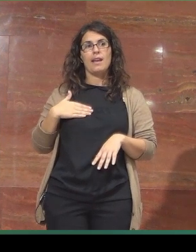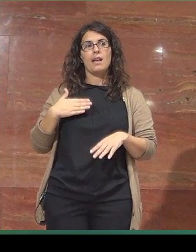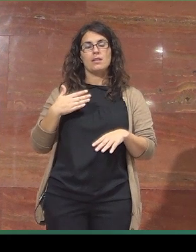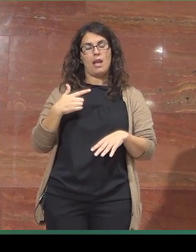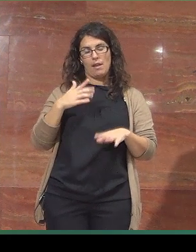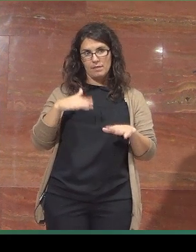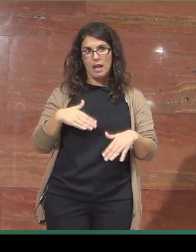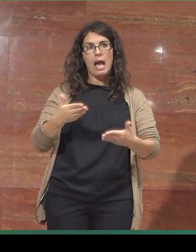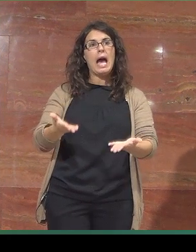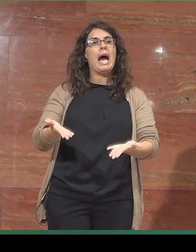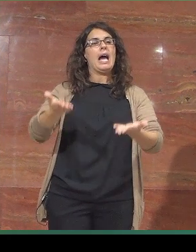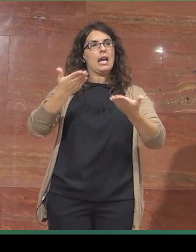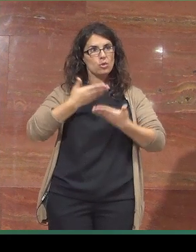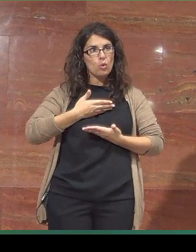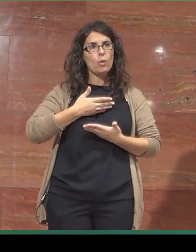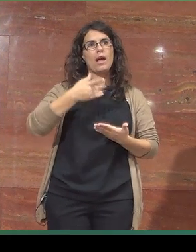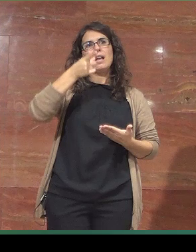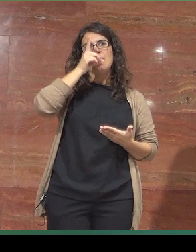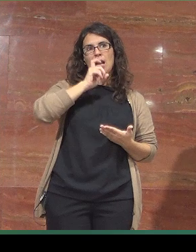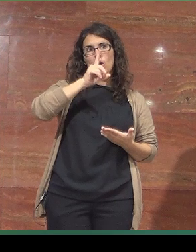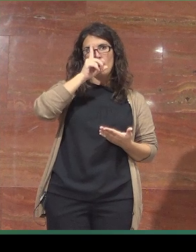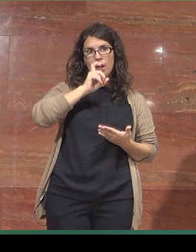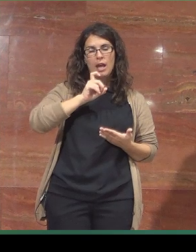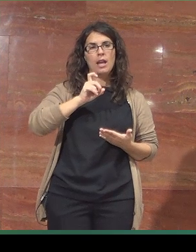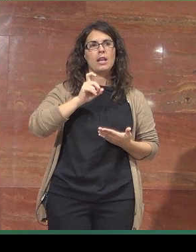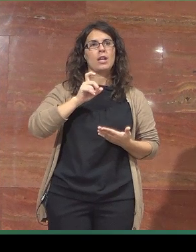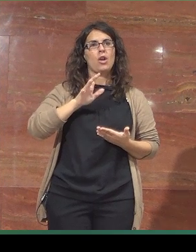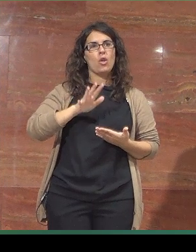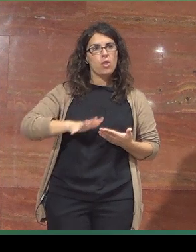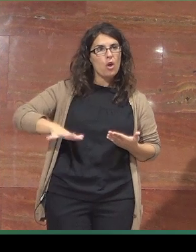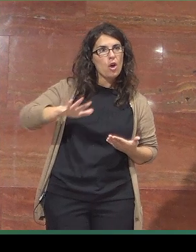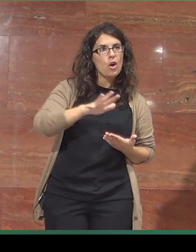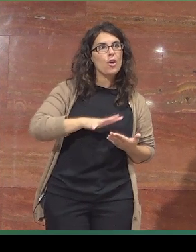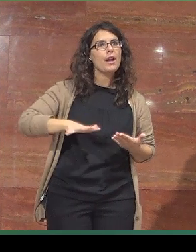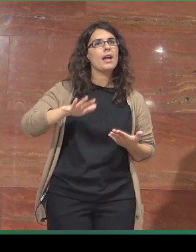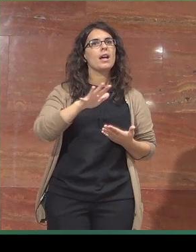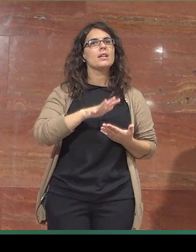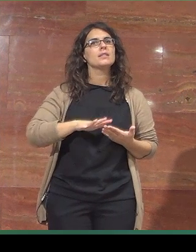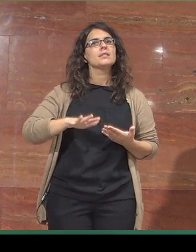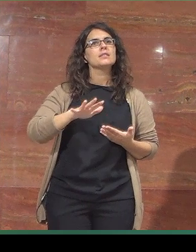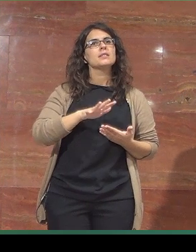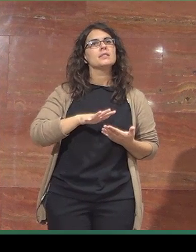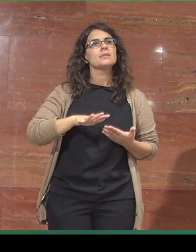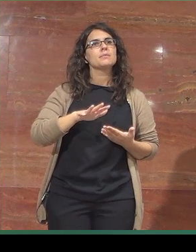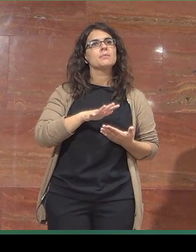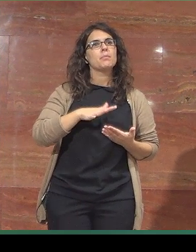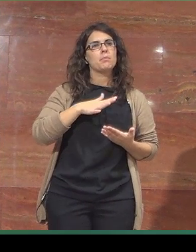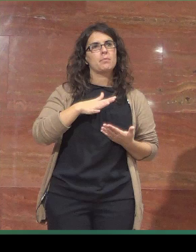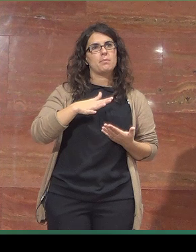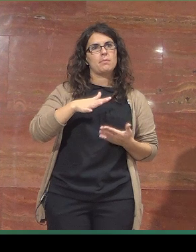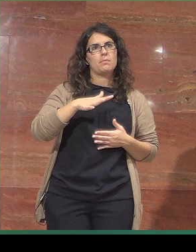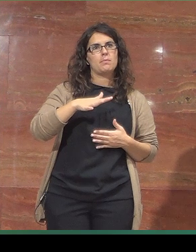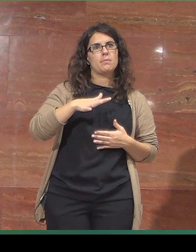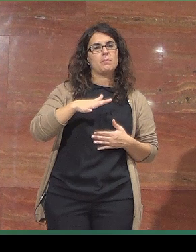One of the ways in which we analysed the city was by asking people to draw mental maps.